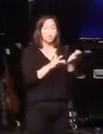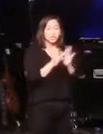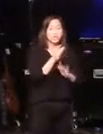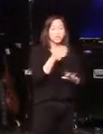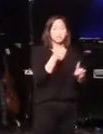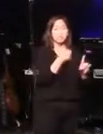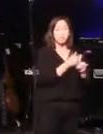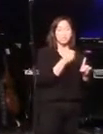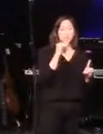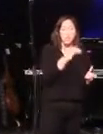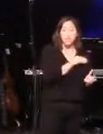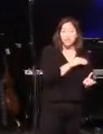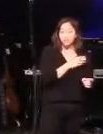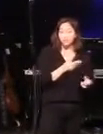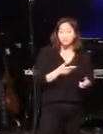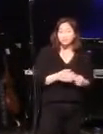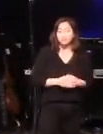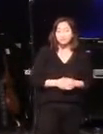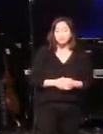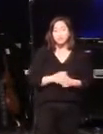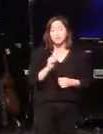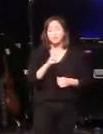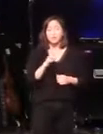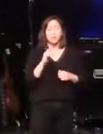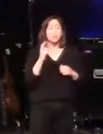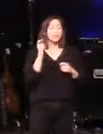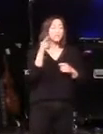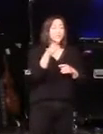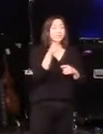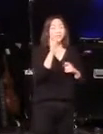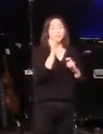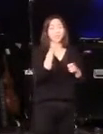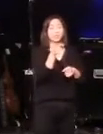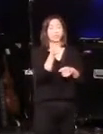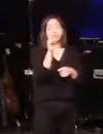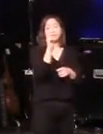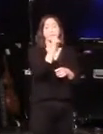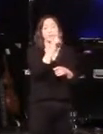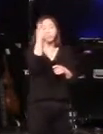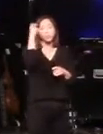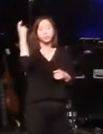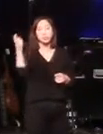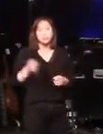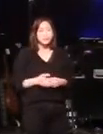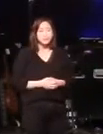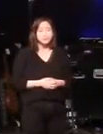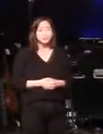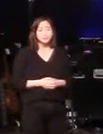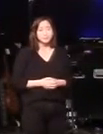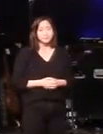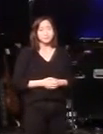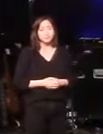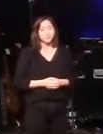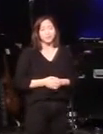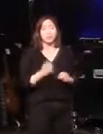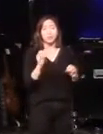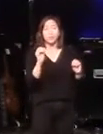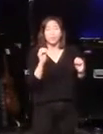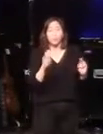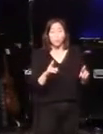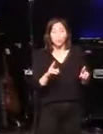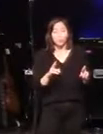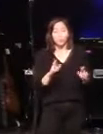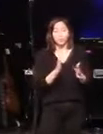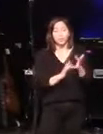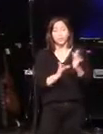you nice platitudes, or he's giving you a pipe dream that you can maybe hold on to, or what he is